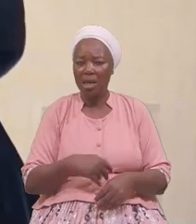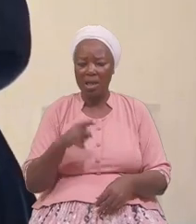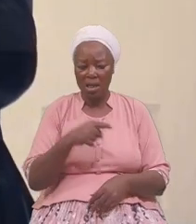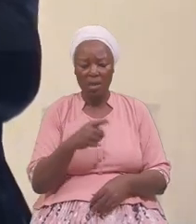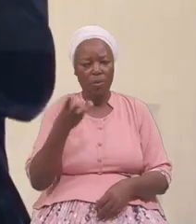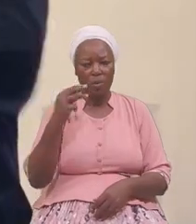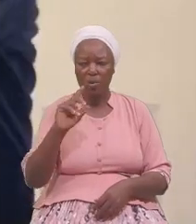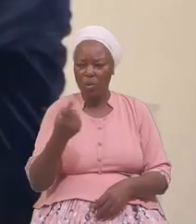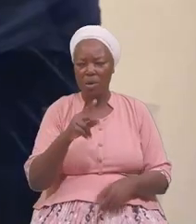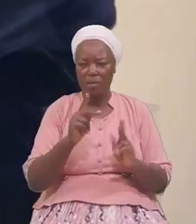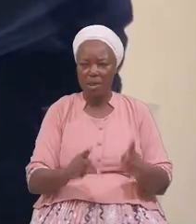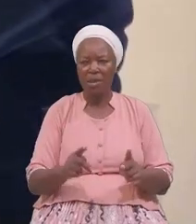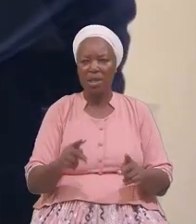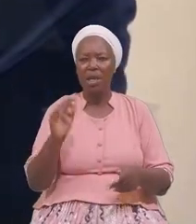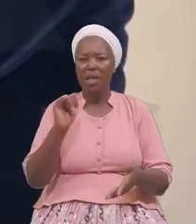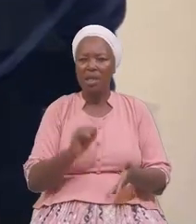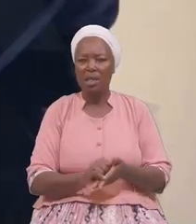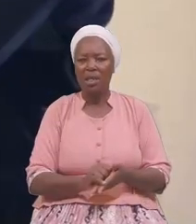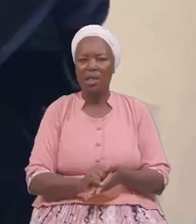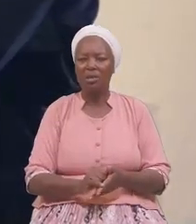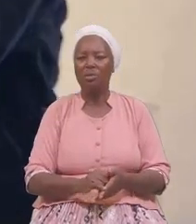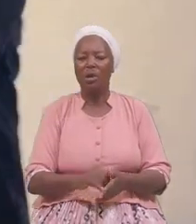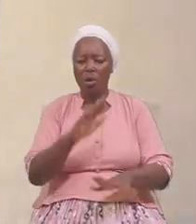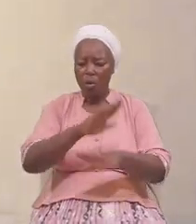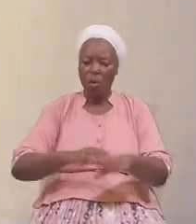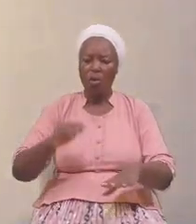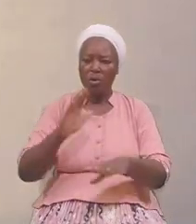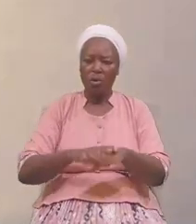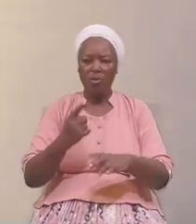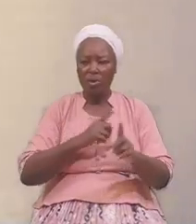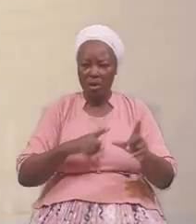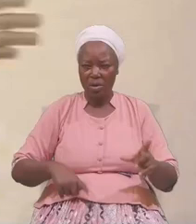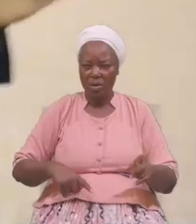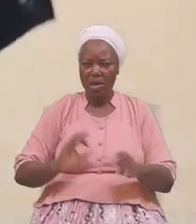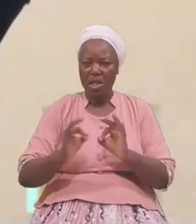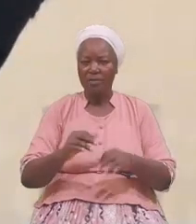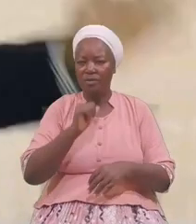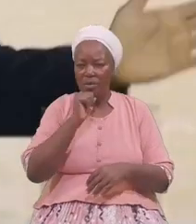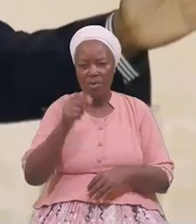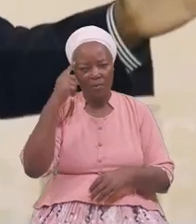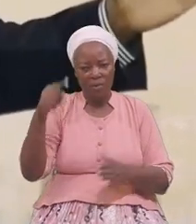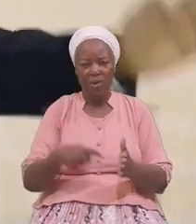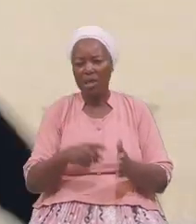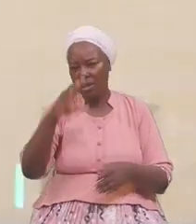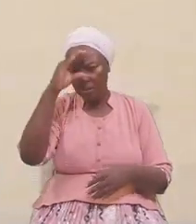one that called on the Lord. Were it not for this